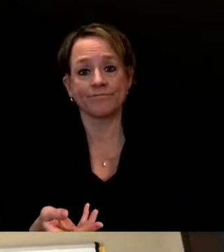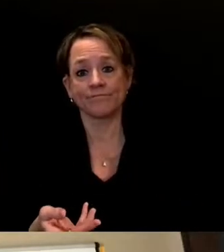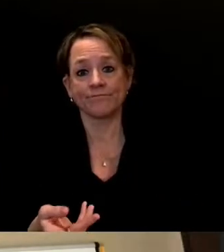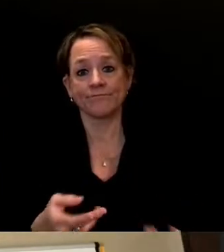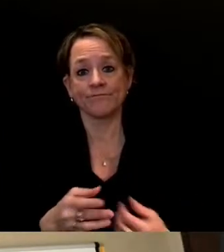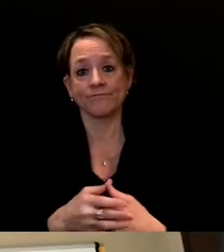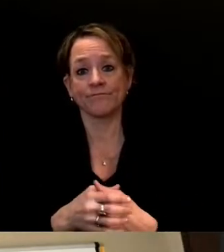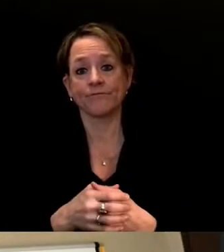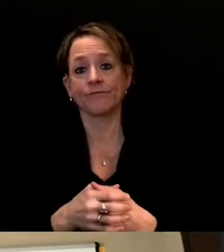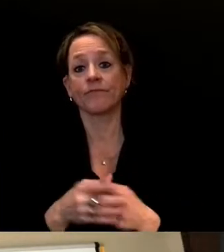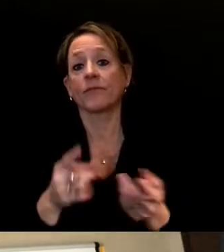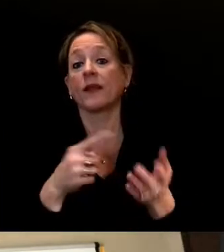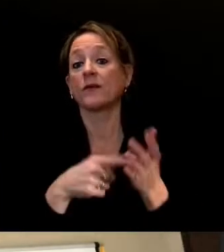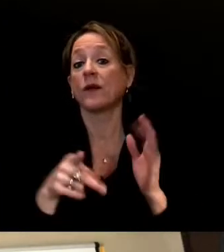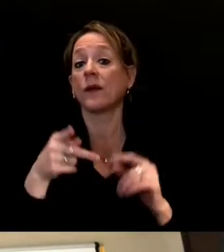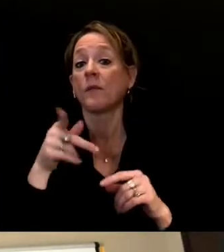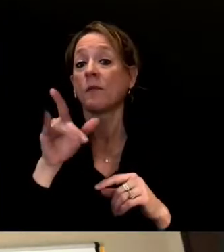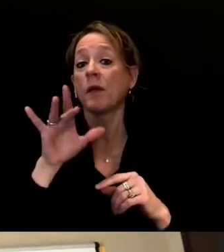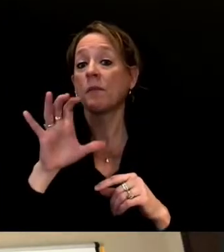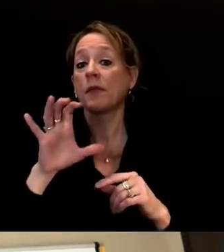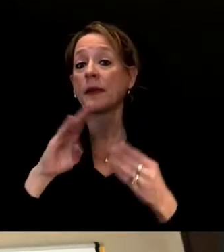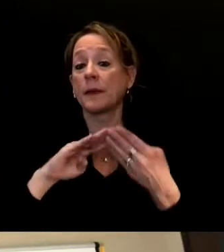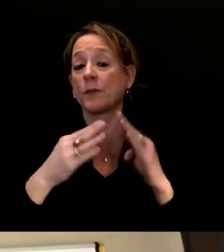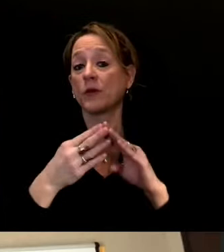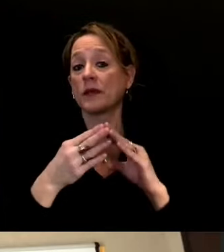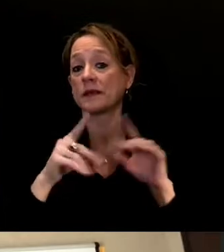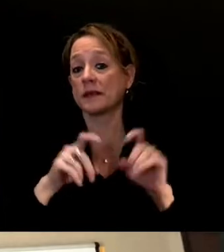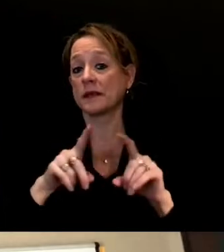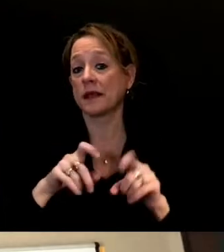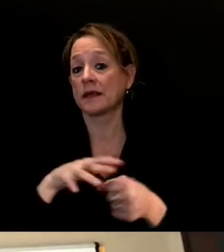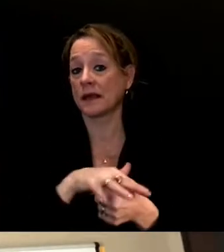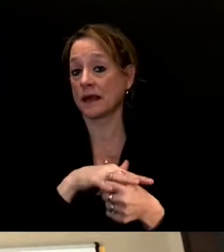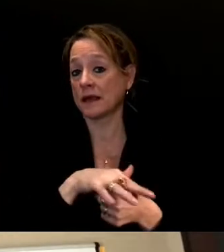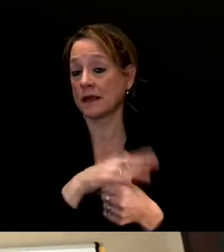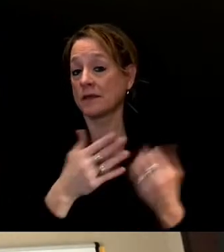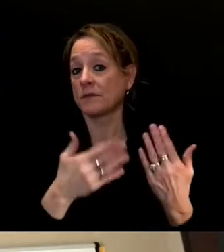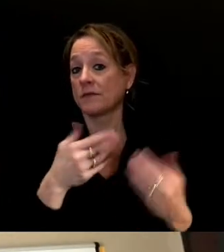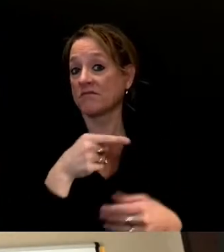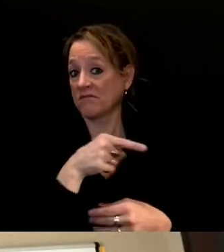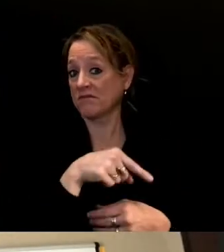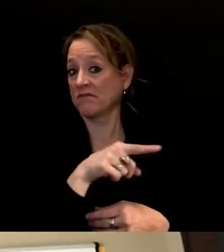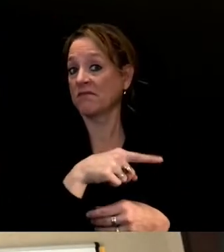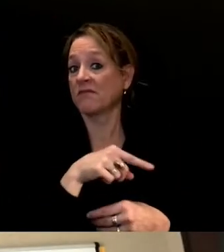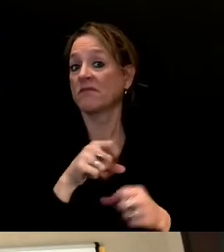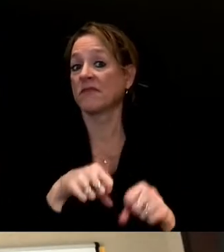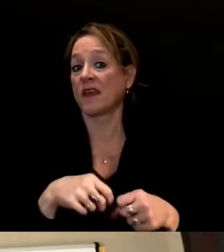2. And so the tests are available through those same